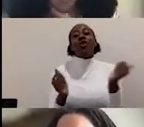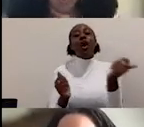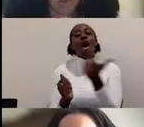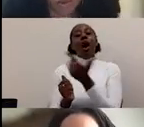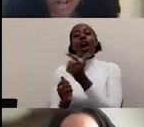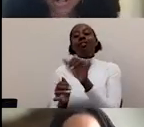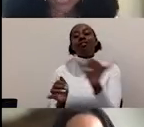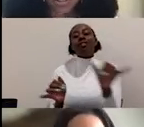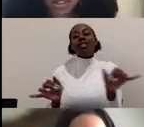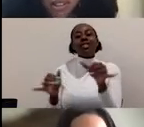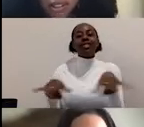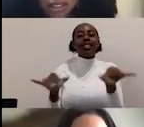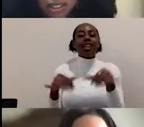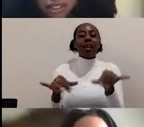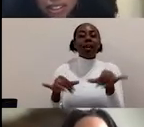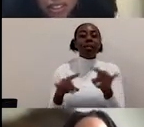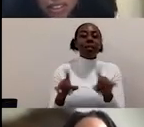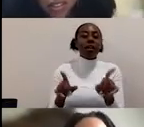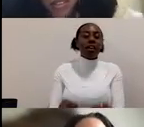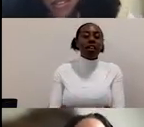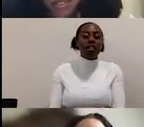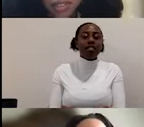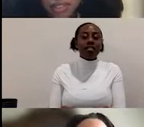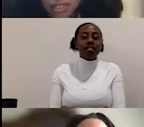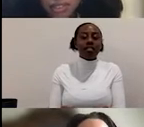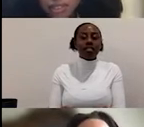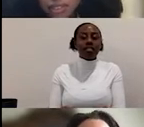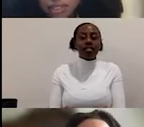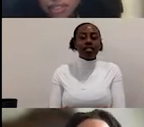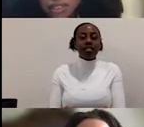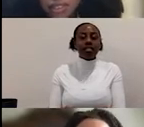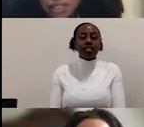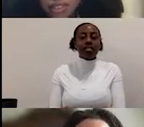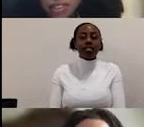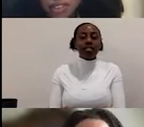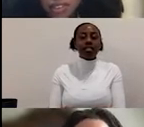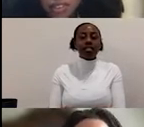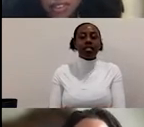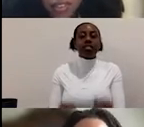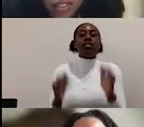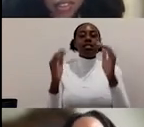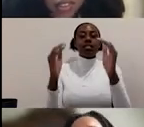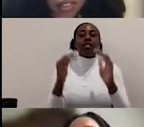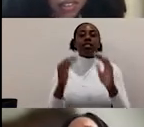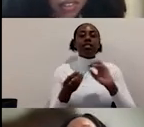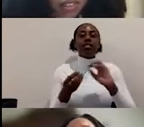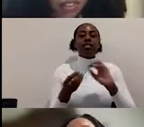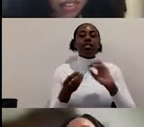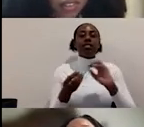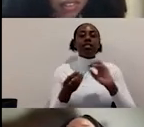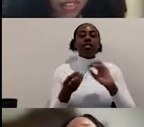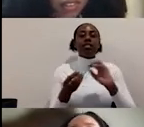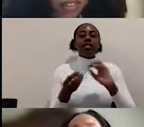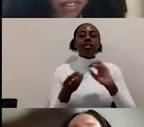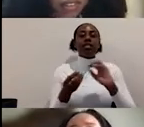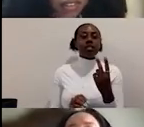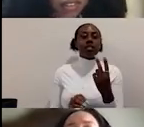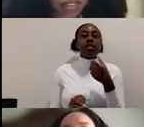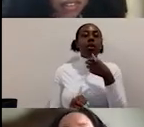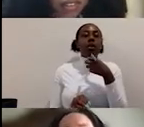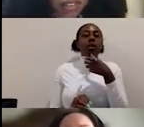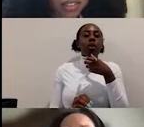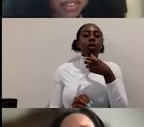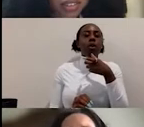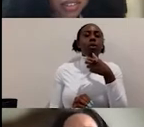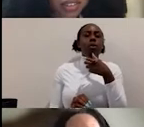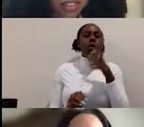quickly you do it, so that's really cool as well. Let's move to question number two. Who did COINTELPRO target?